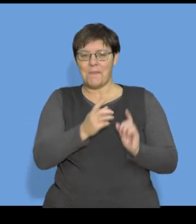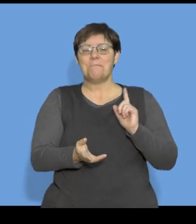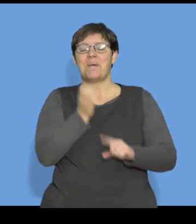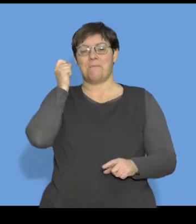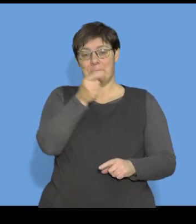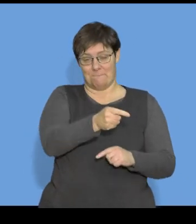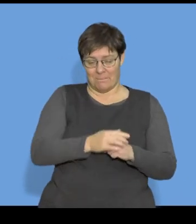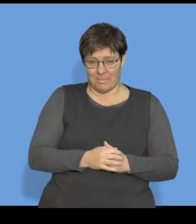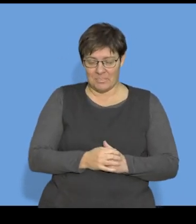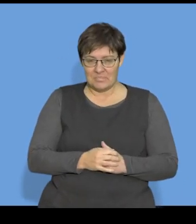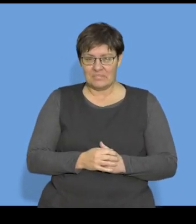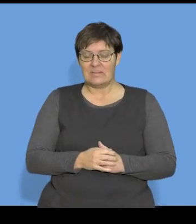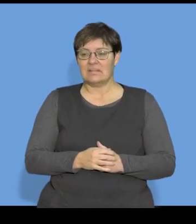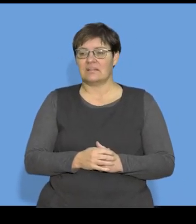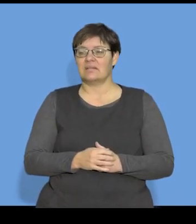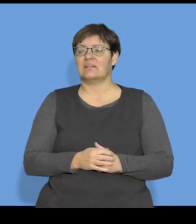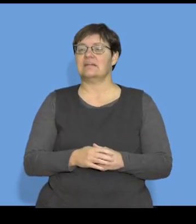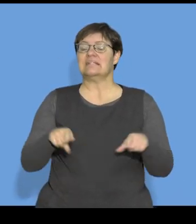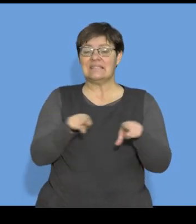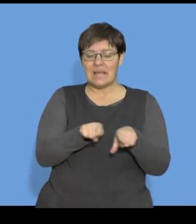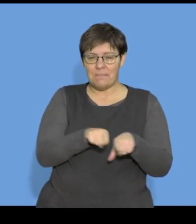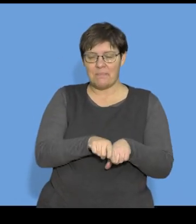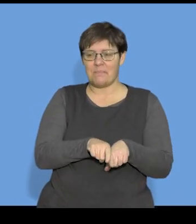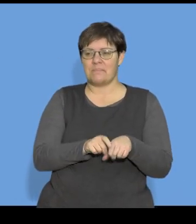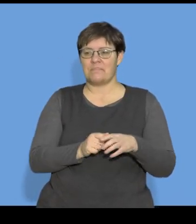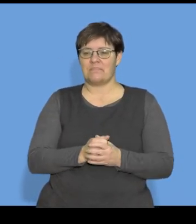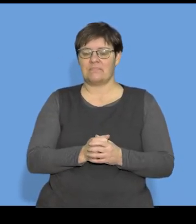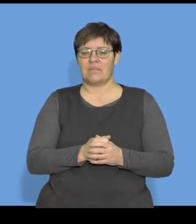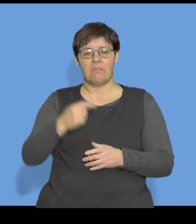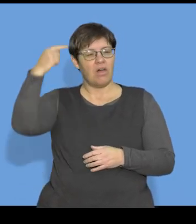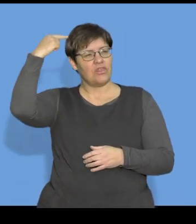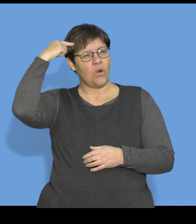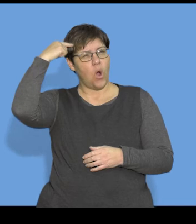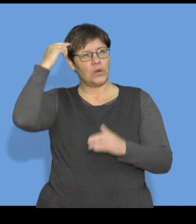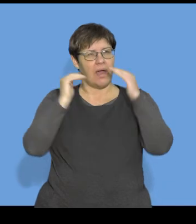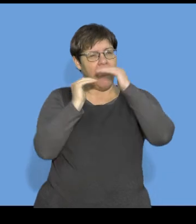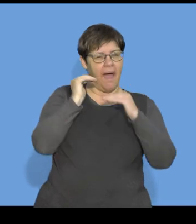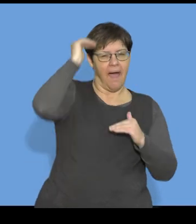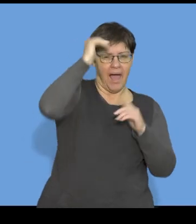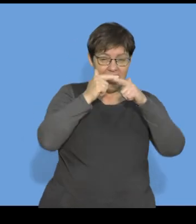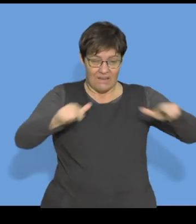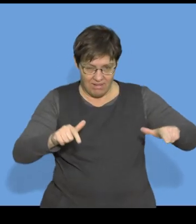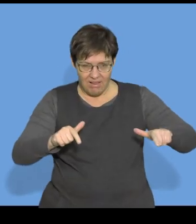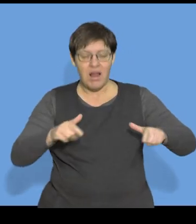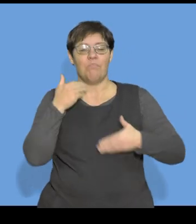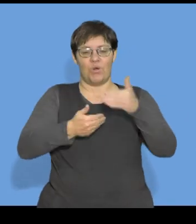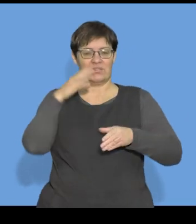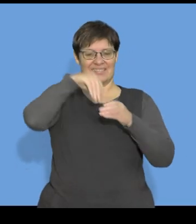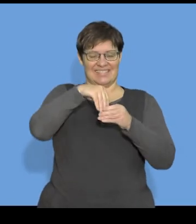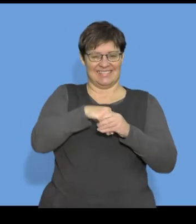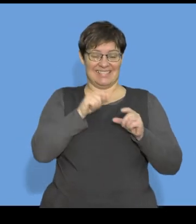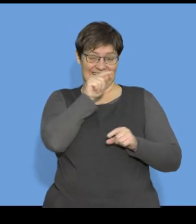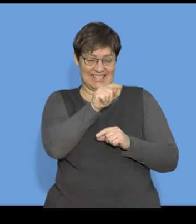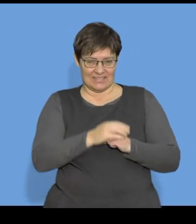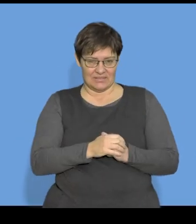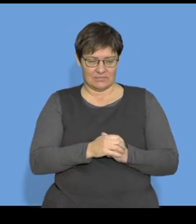sense organs. Again, it's where the high thought is processed. So, if